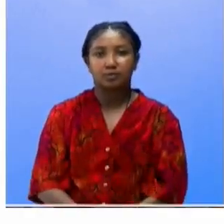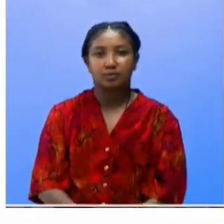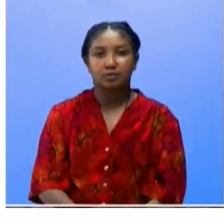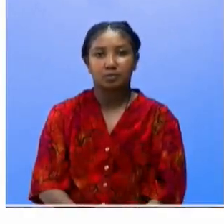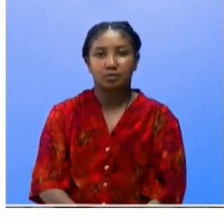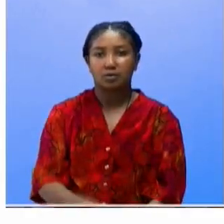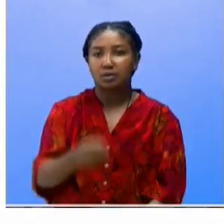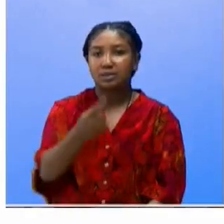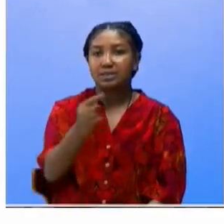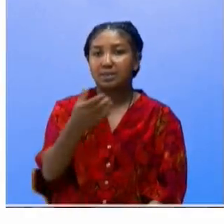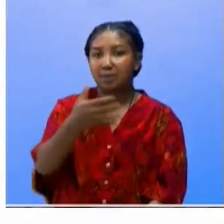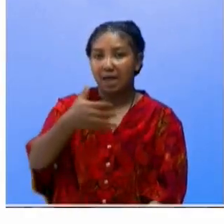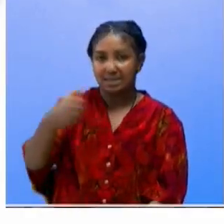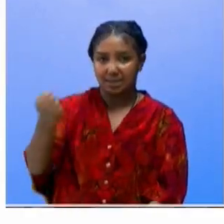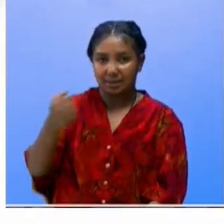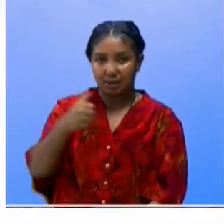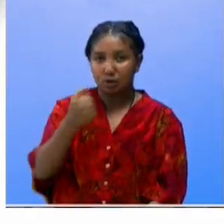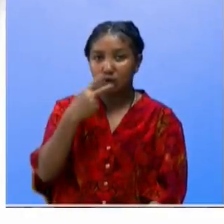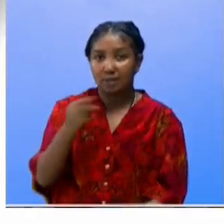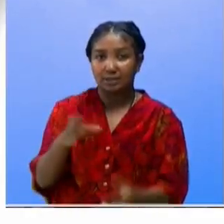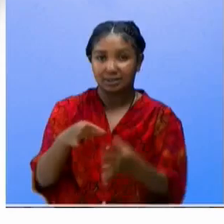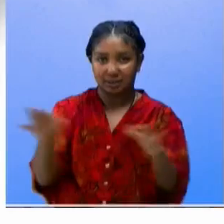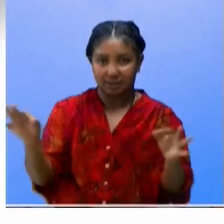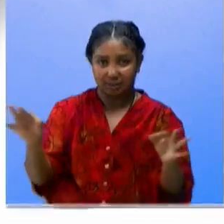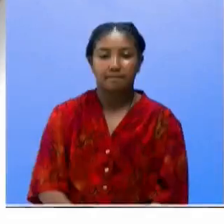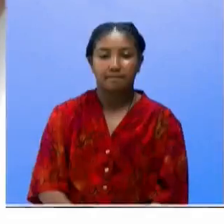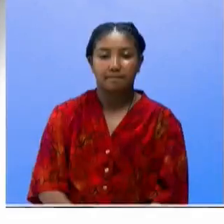the assignment. Look at the sentence.